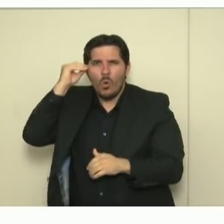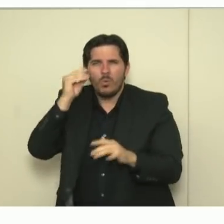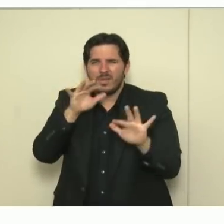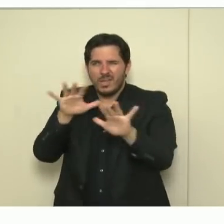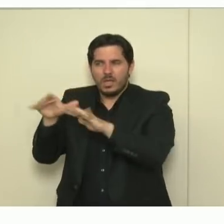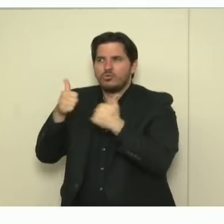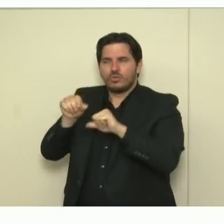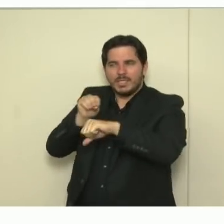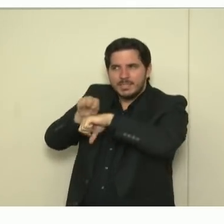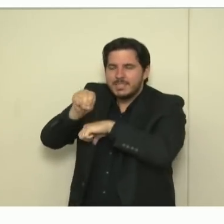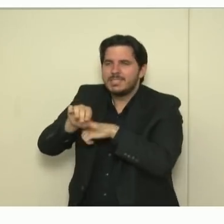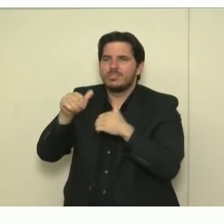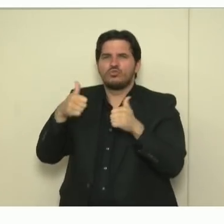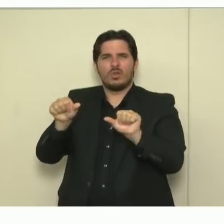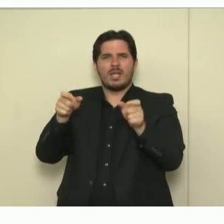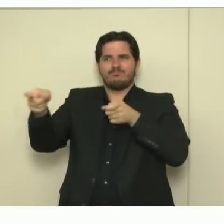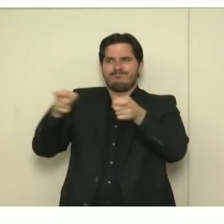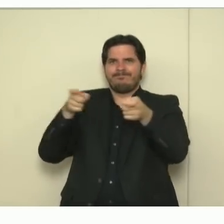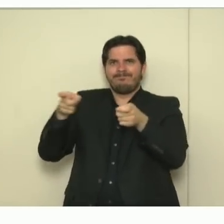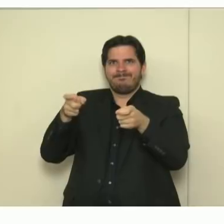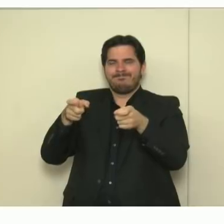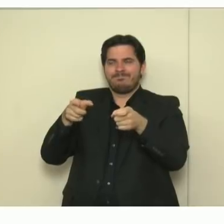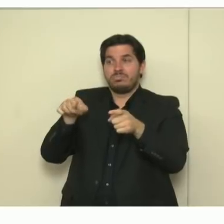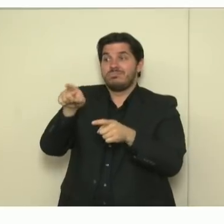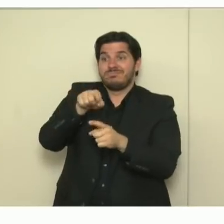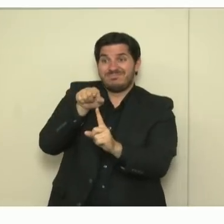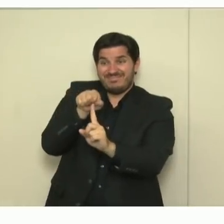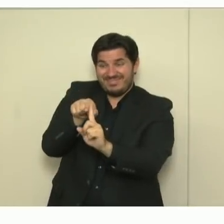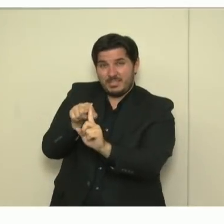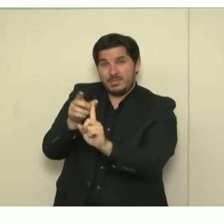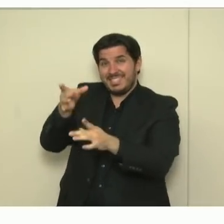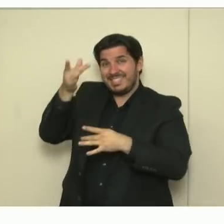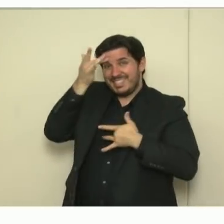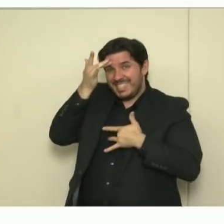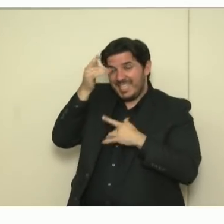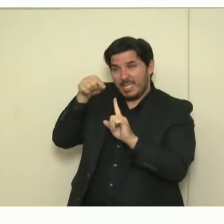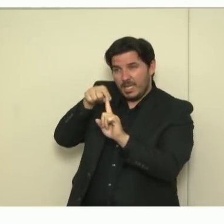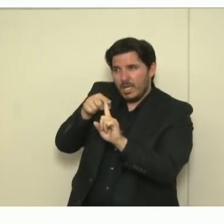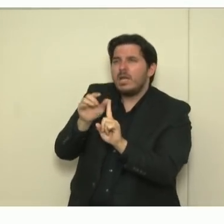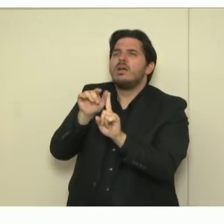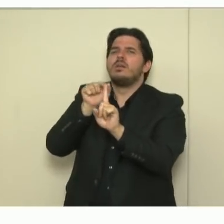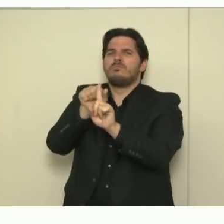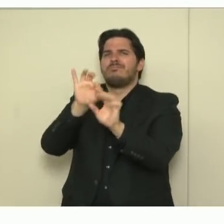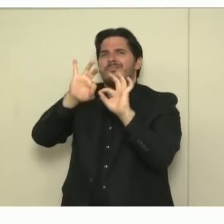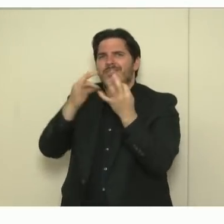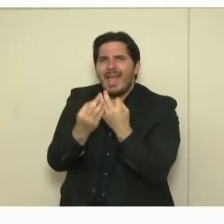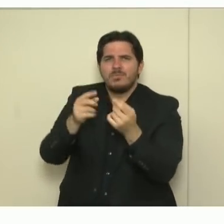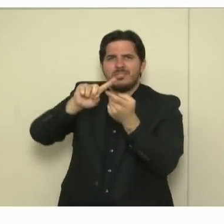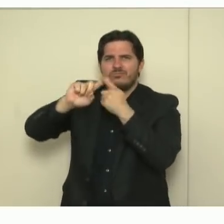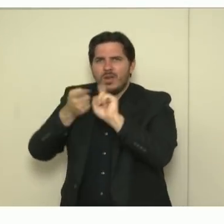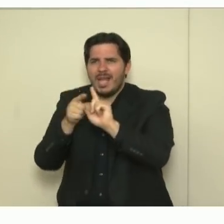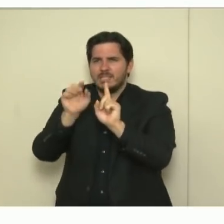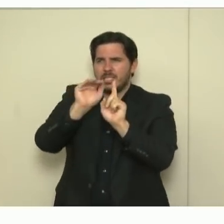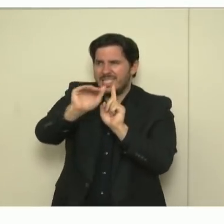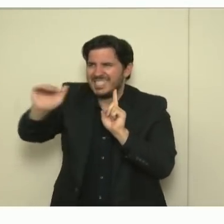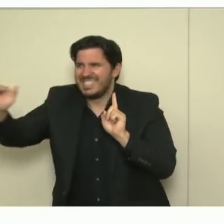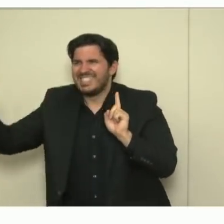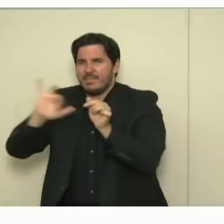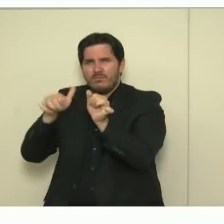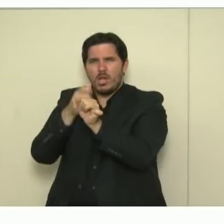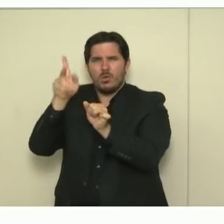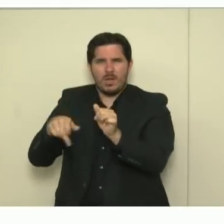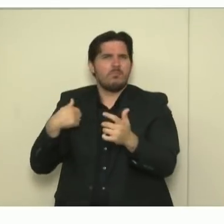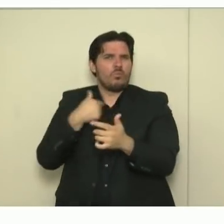contain the virus, contact those close contacts, and make sure that they're able to isolate so we can stop the spread of any virus right where it